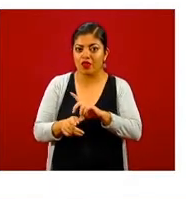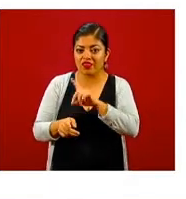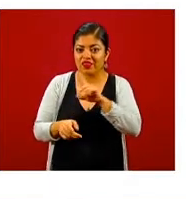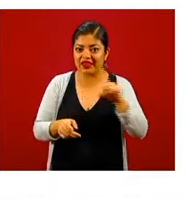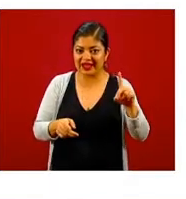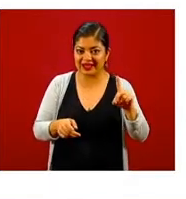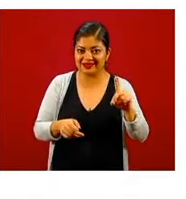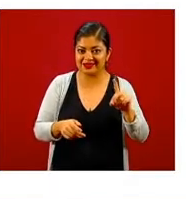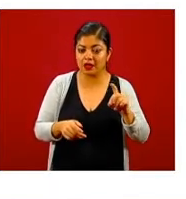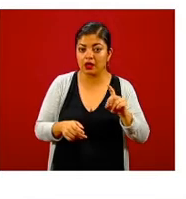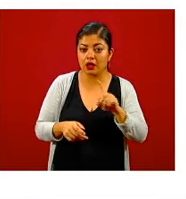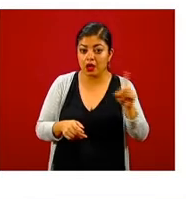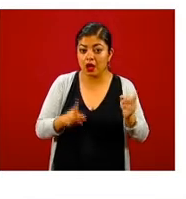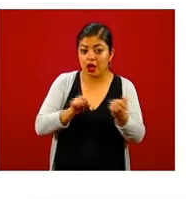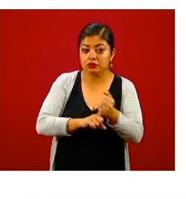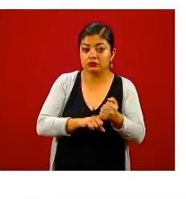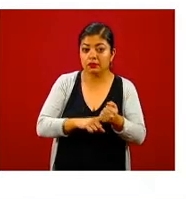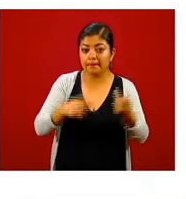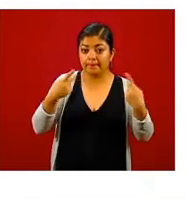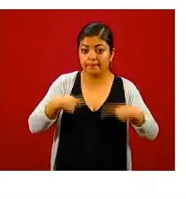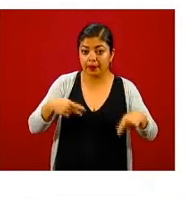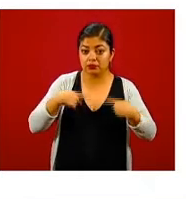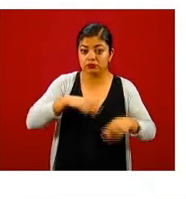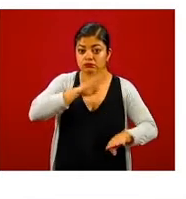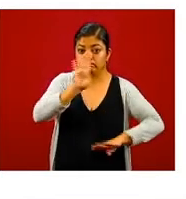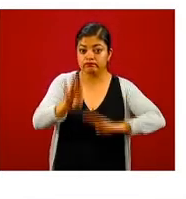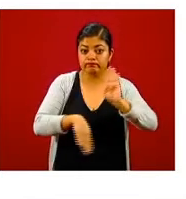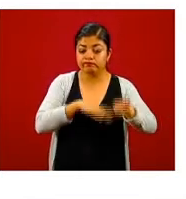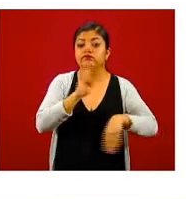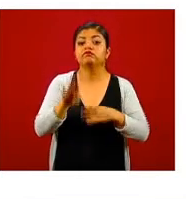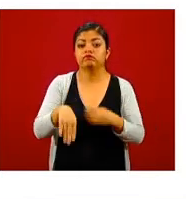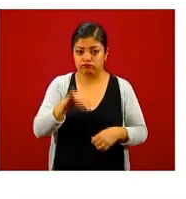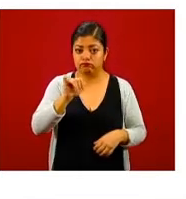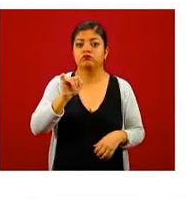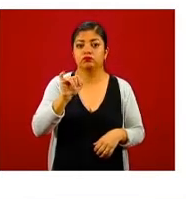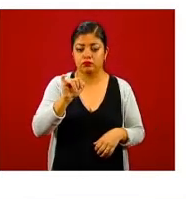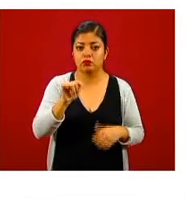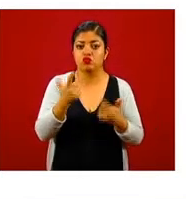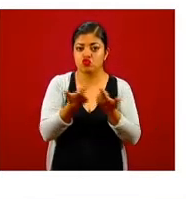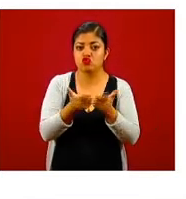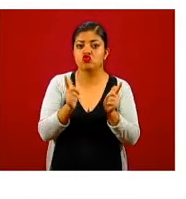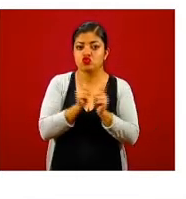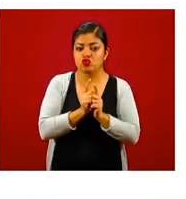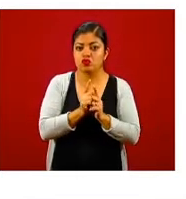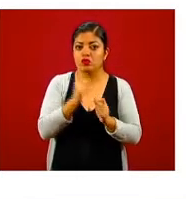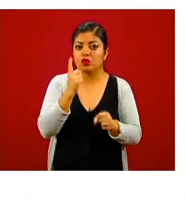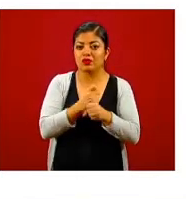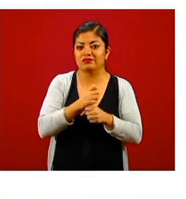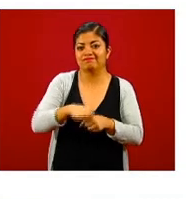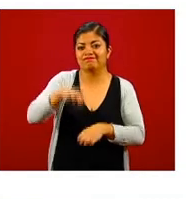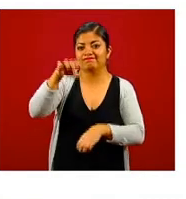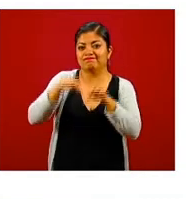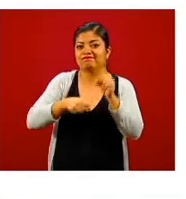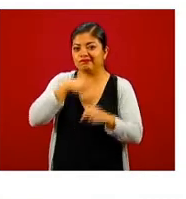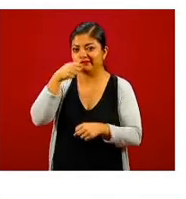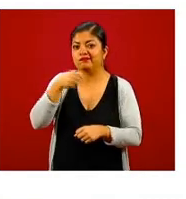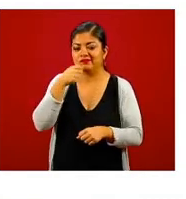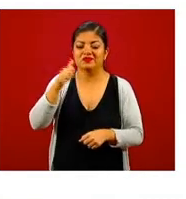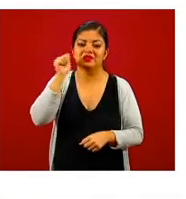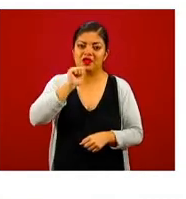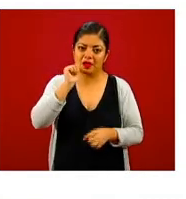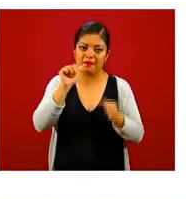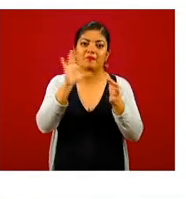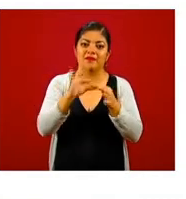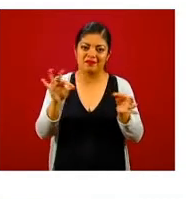are moving over toward the right. So this means that people who have died are in older